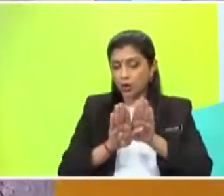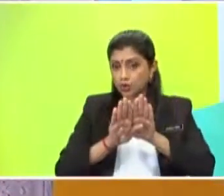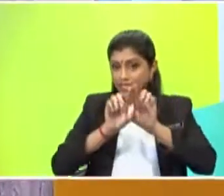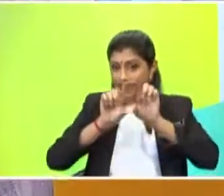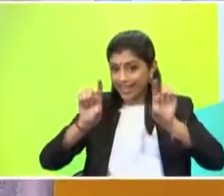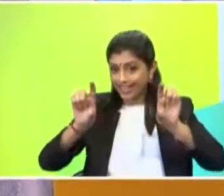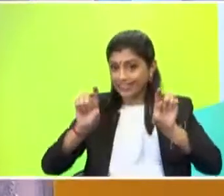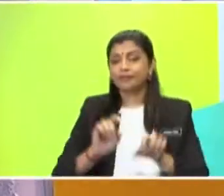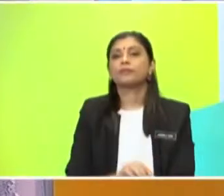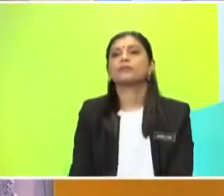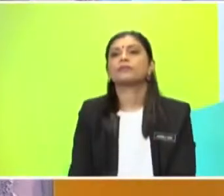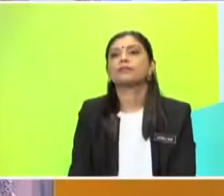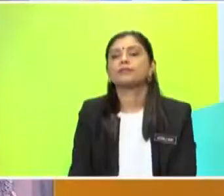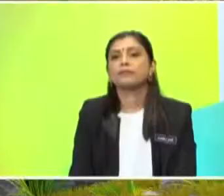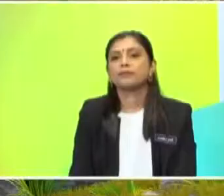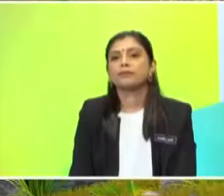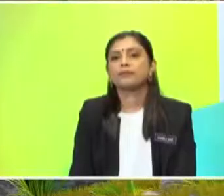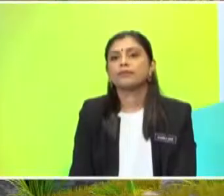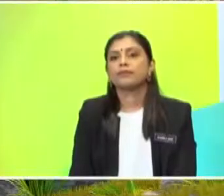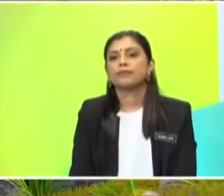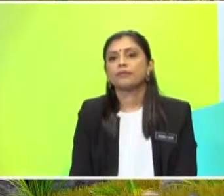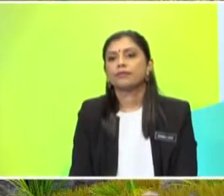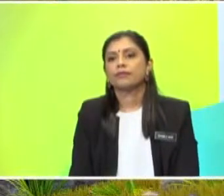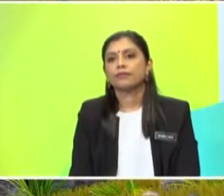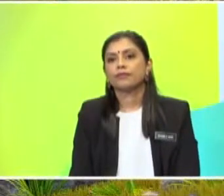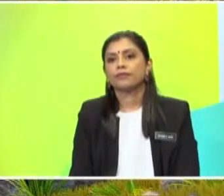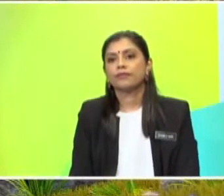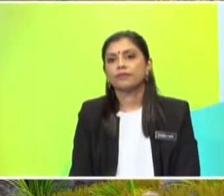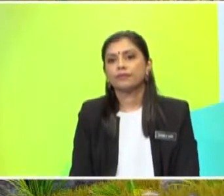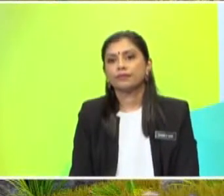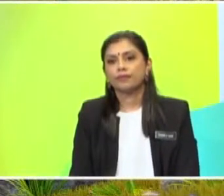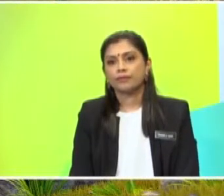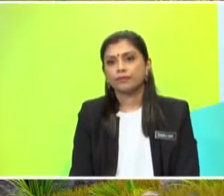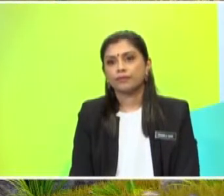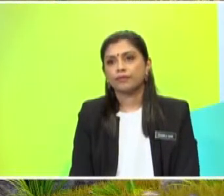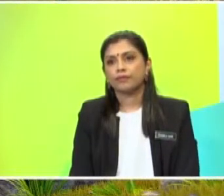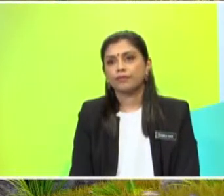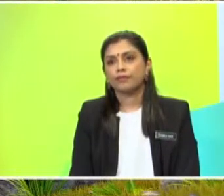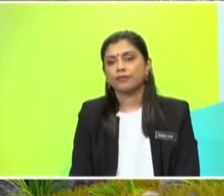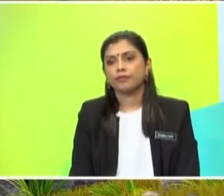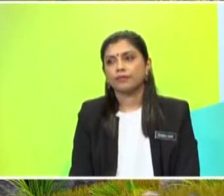line. Anyone in the house wants to try? First Can I situation? try, madam? Yes. Okay, go. Over to you, Haris.